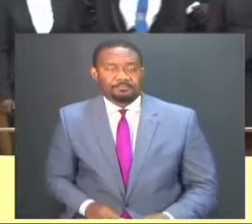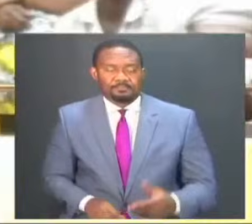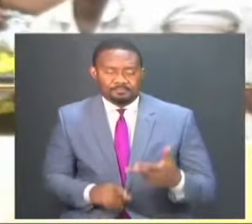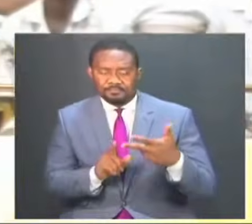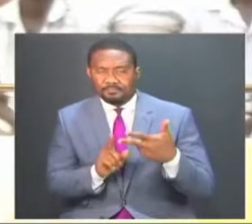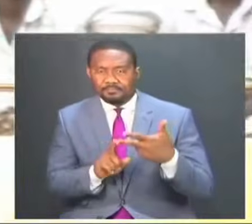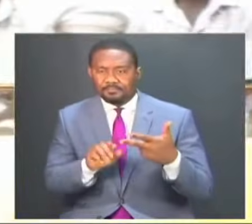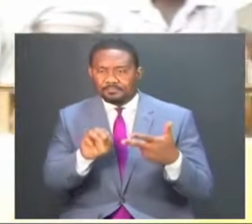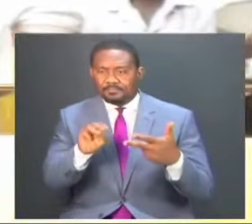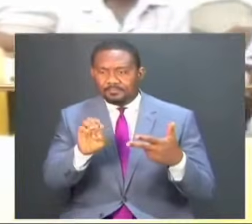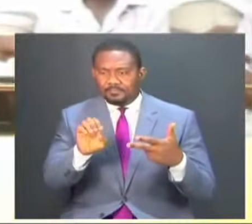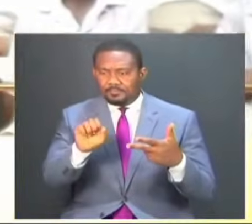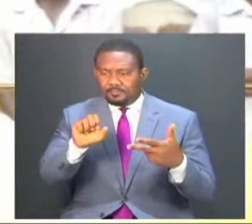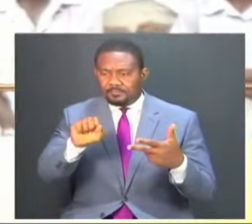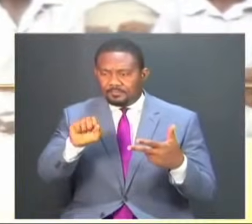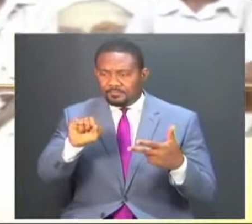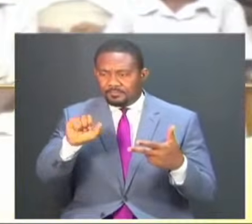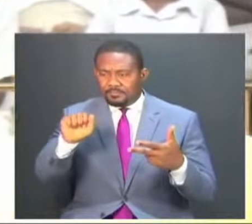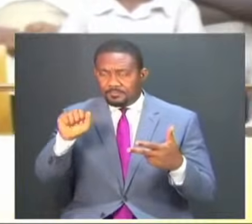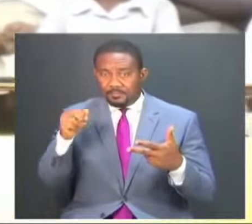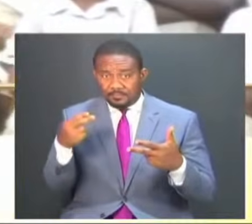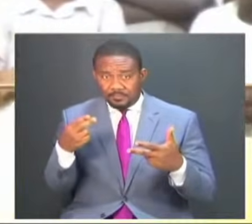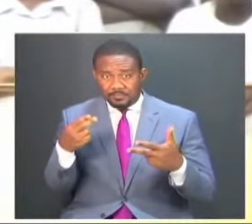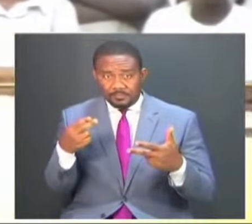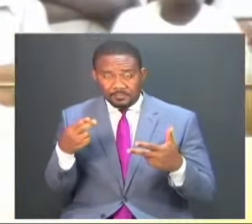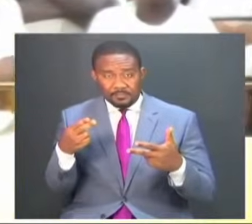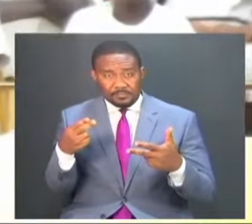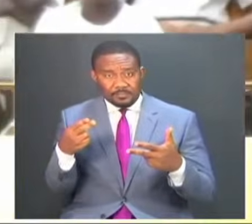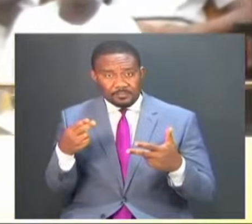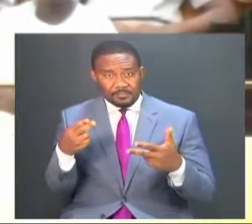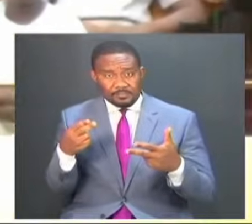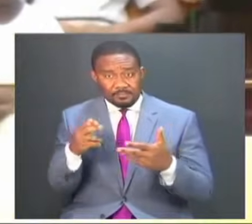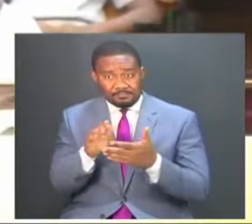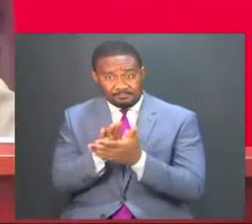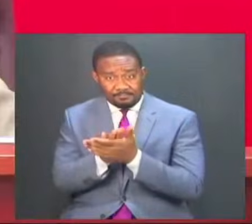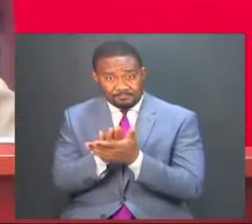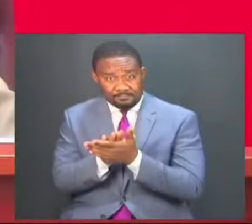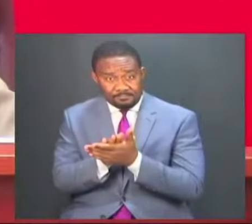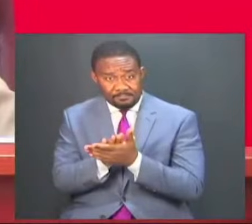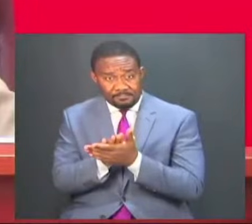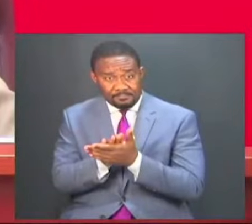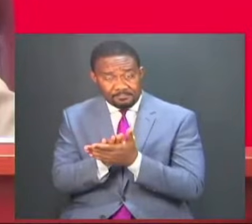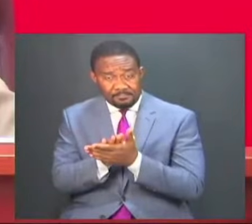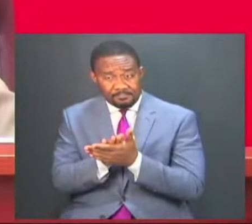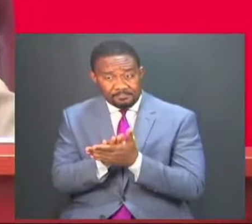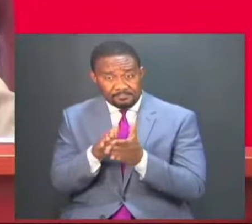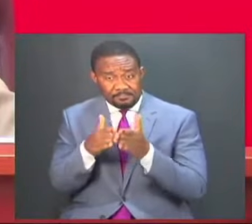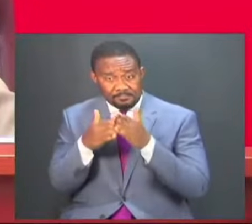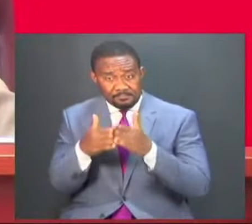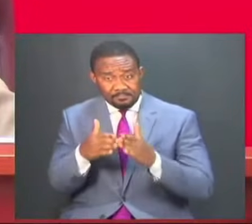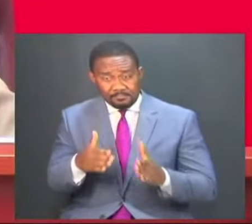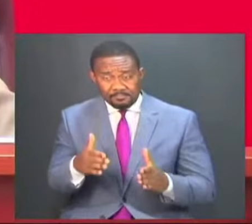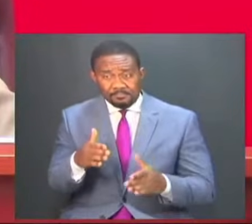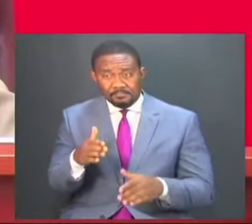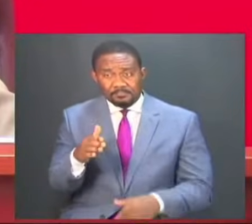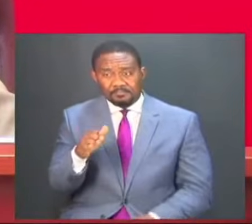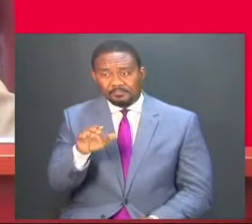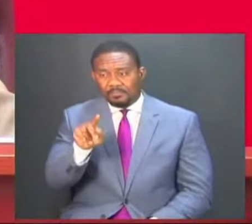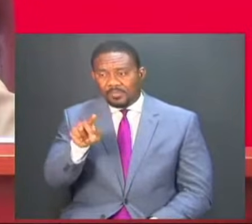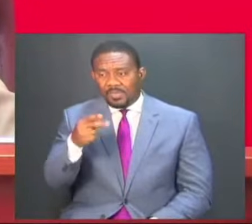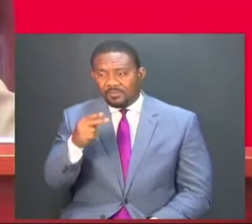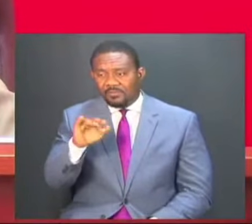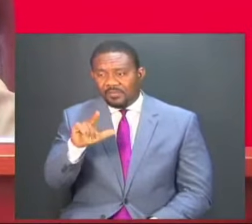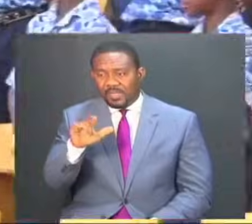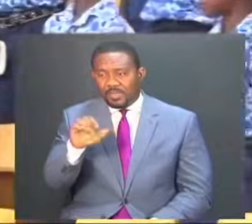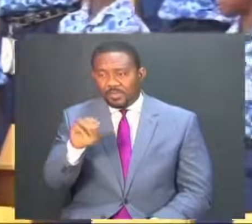Tindeku School, led by Philomena Azila,